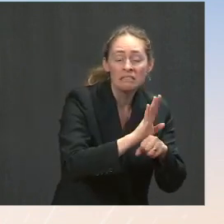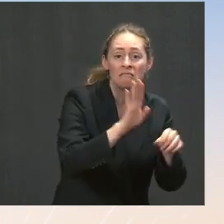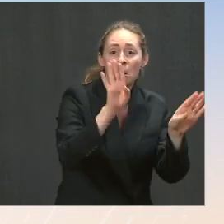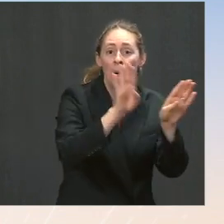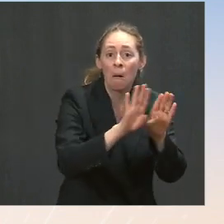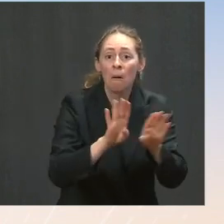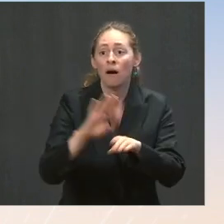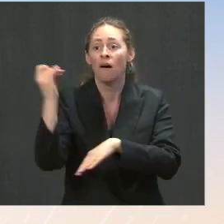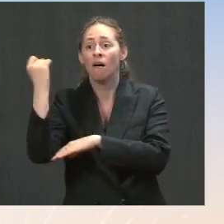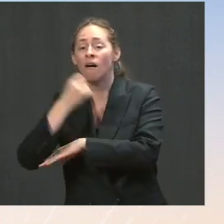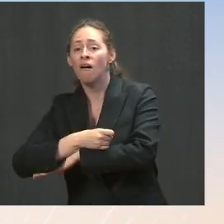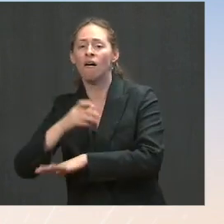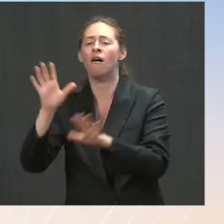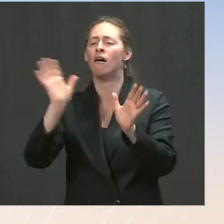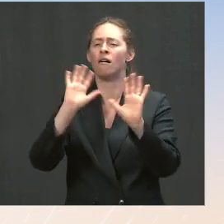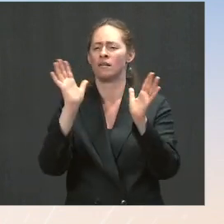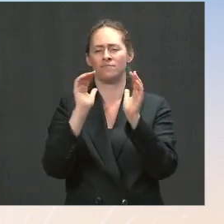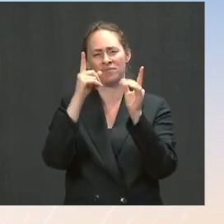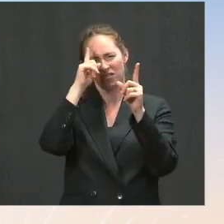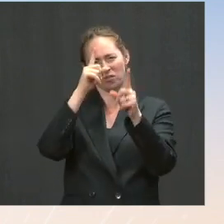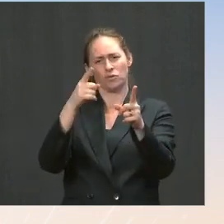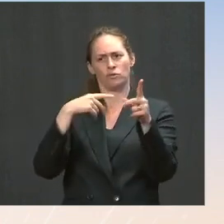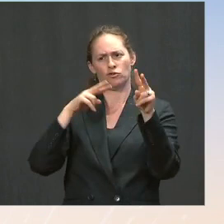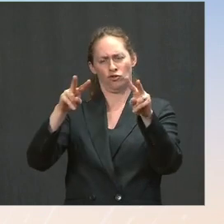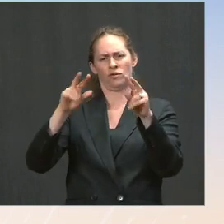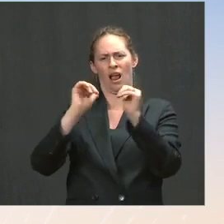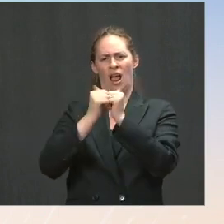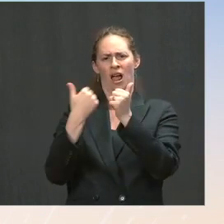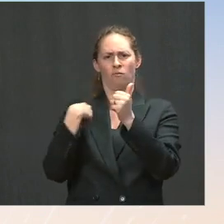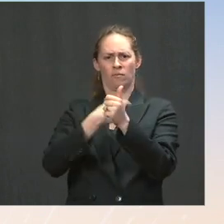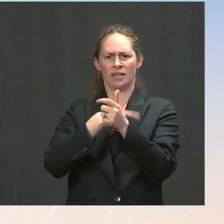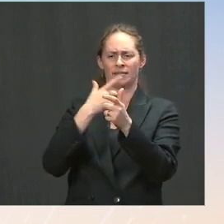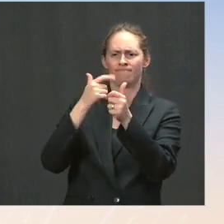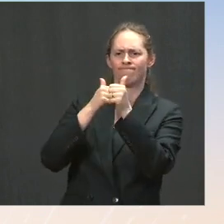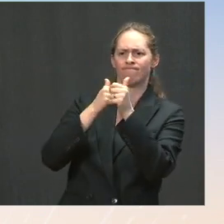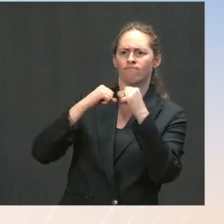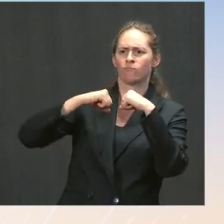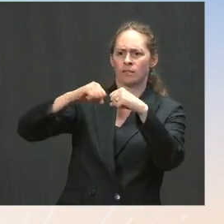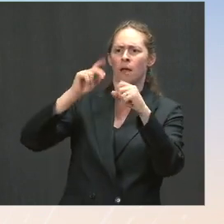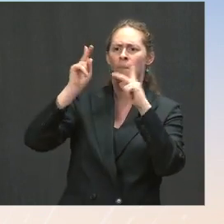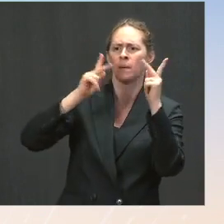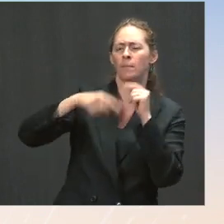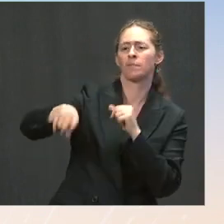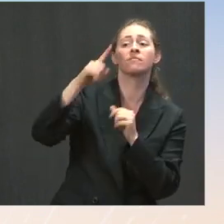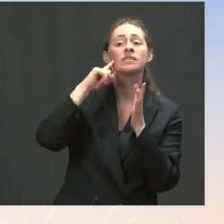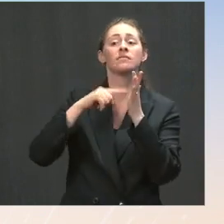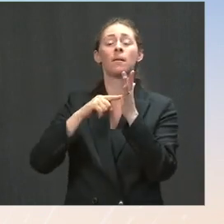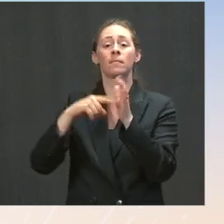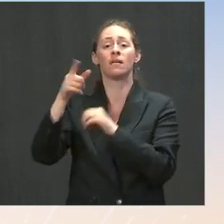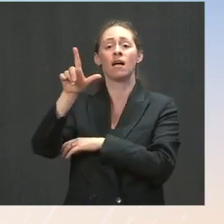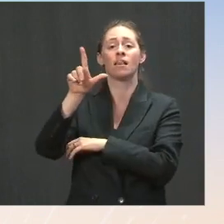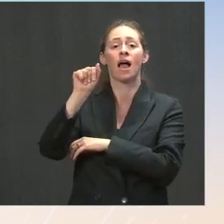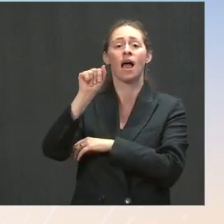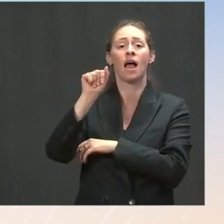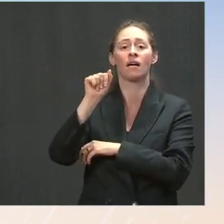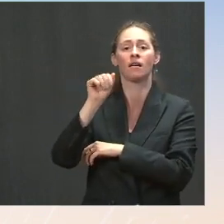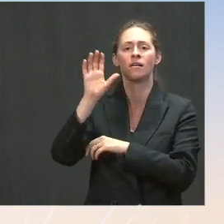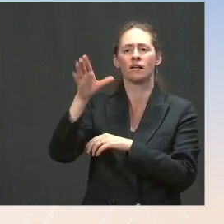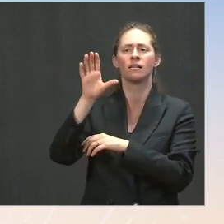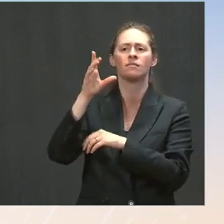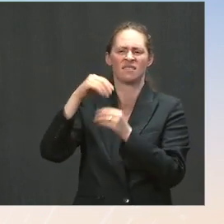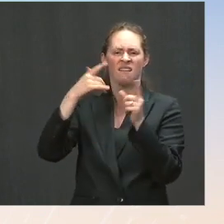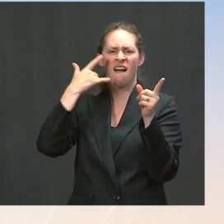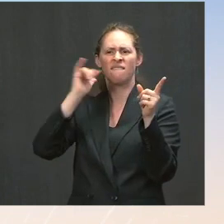individuals about how they can protect themselves. We've seen some communities, LA County, for example, where they have applied versions of